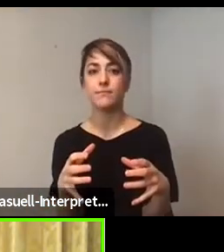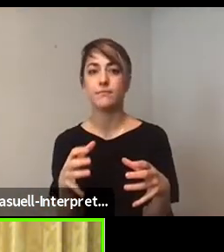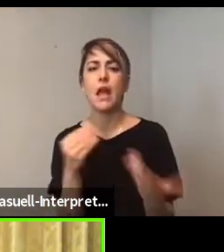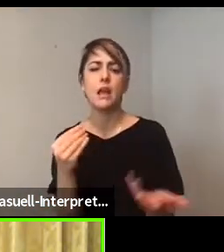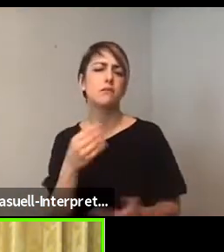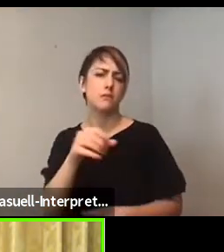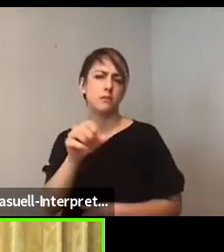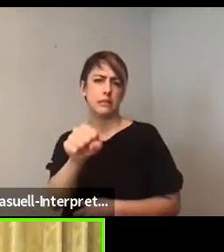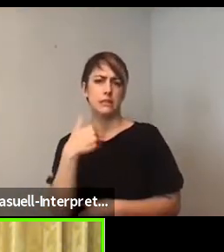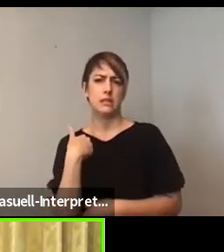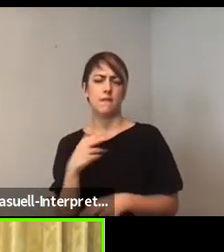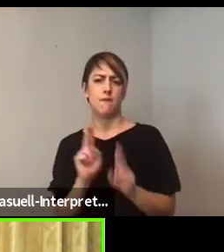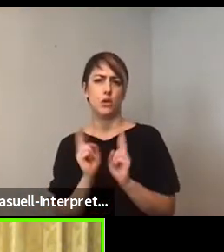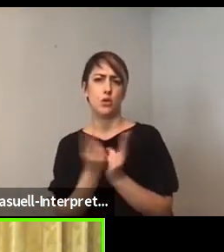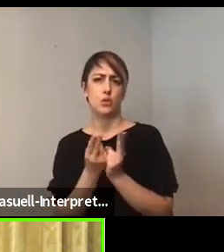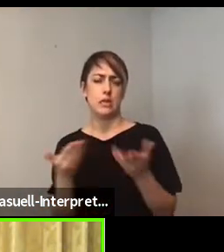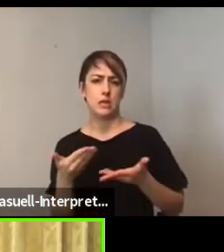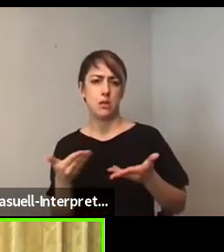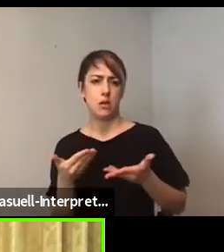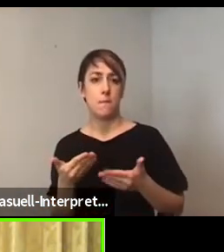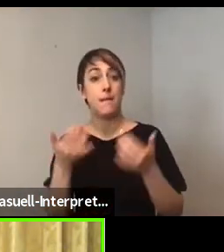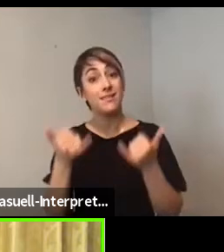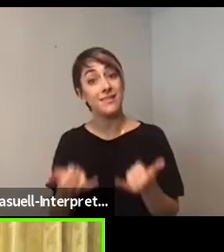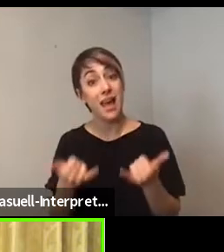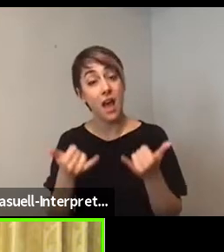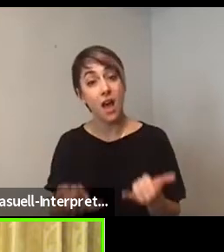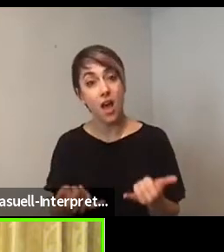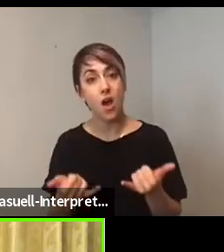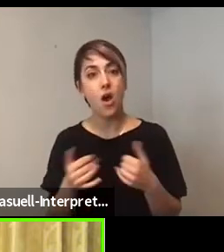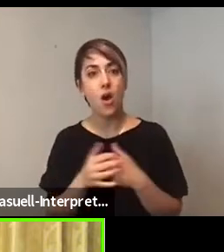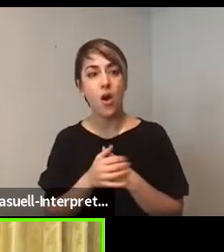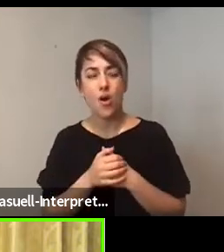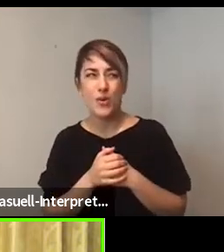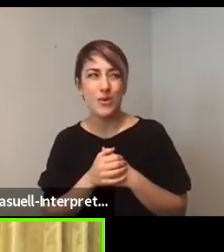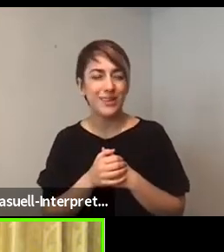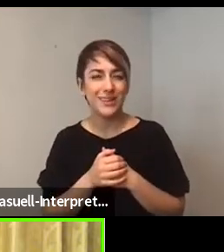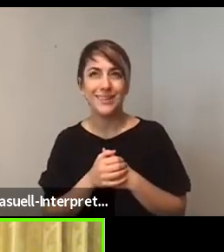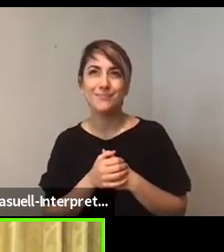but now that we're starting a new kind of union